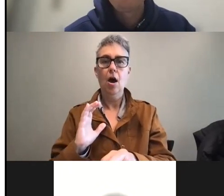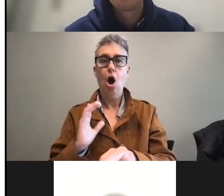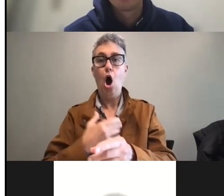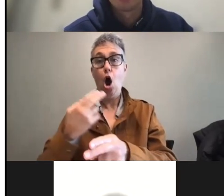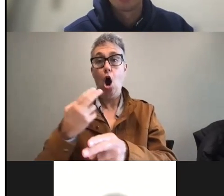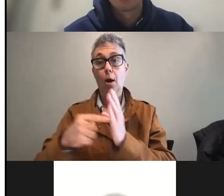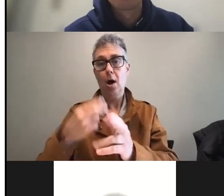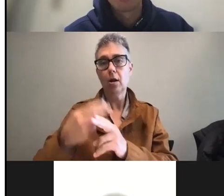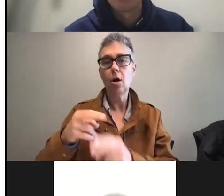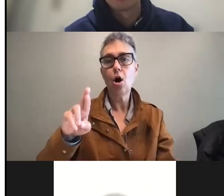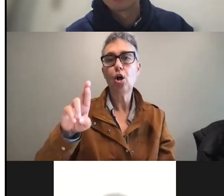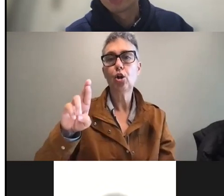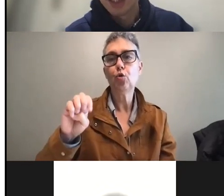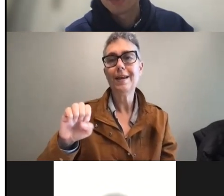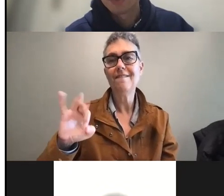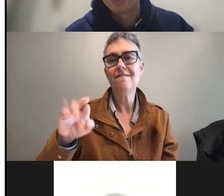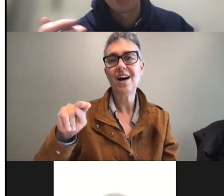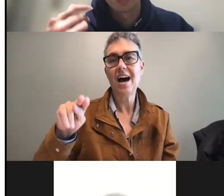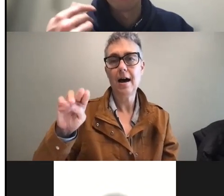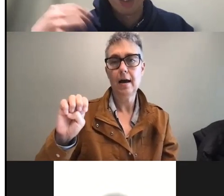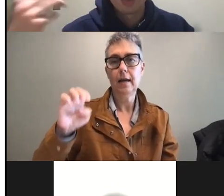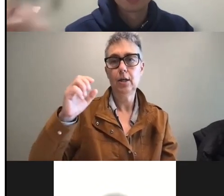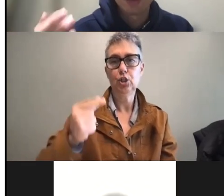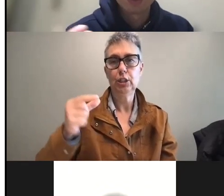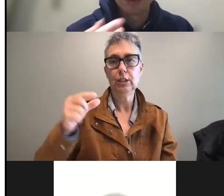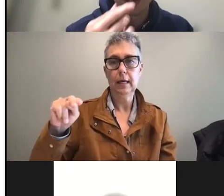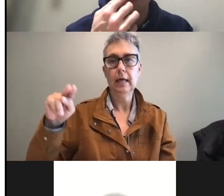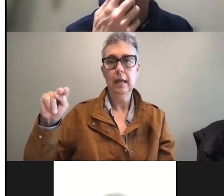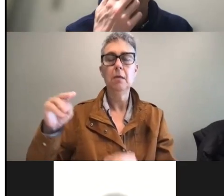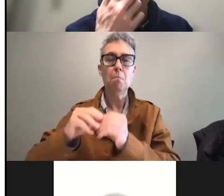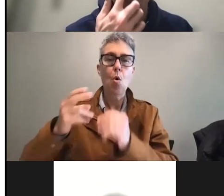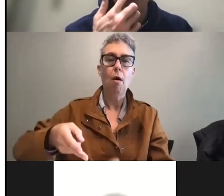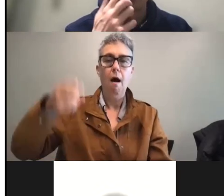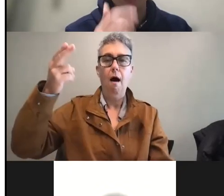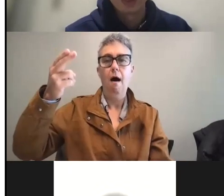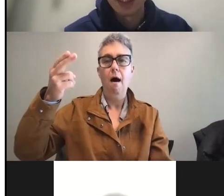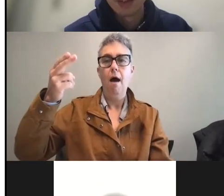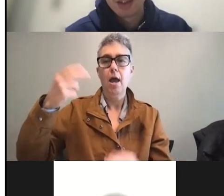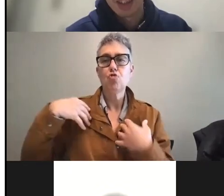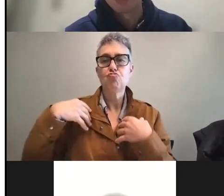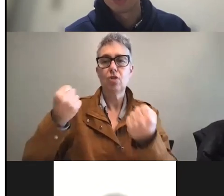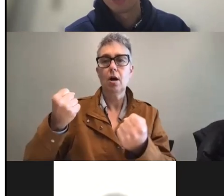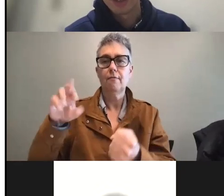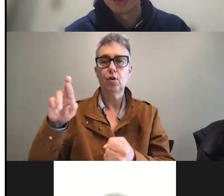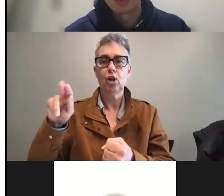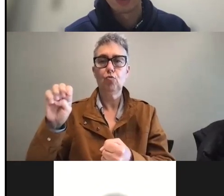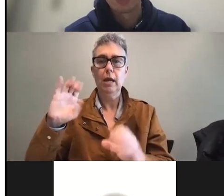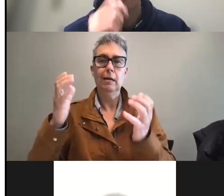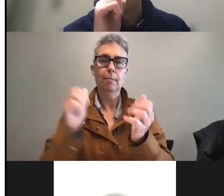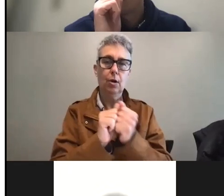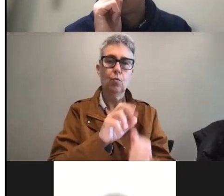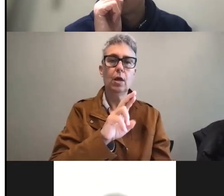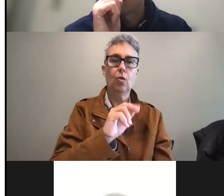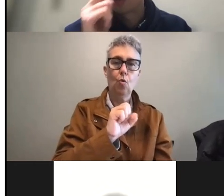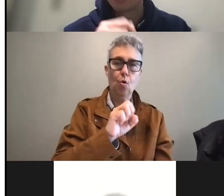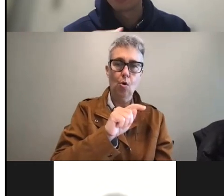RefineGNN, it does actually achieve a higher sequence recovery rate compared to Rosetta and also the other